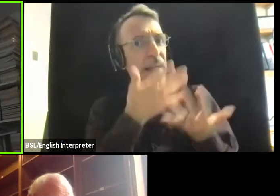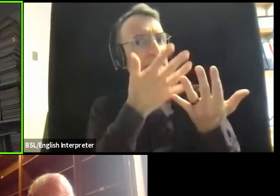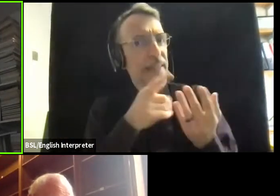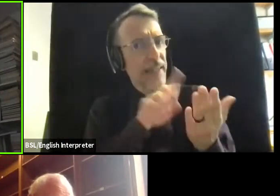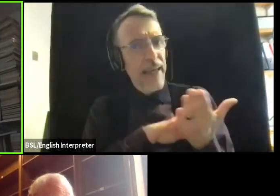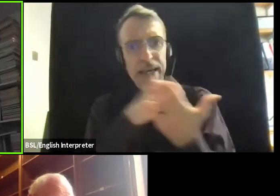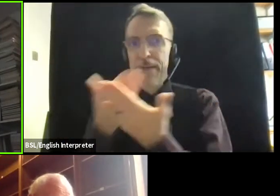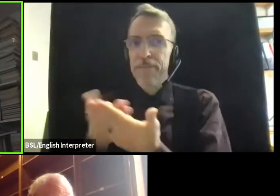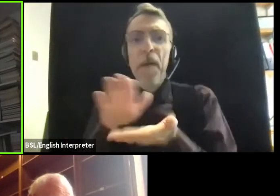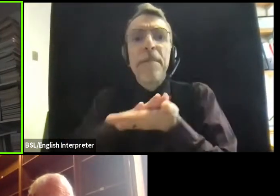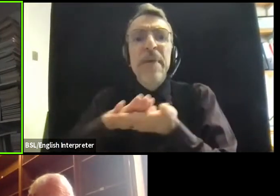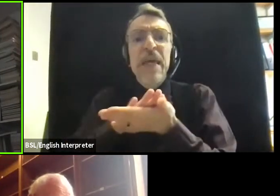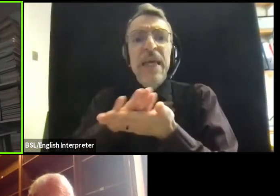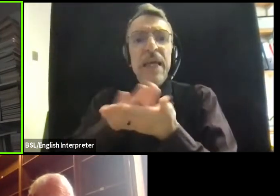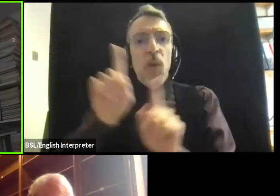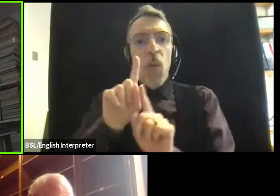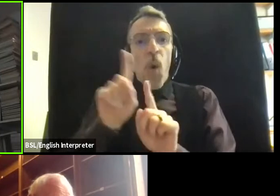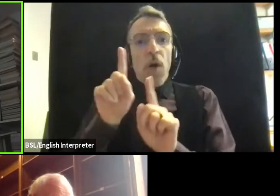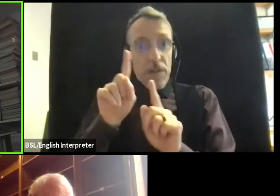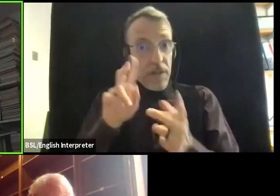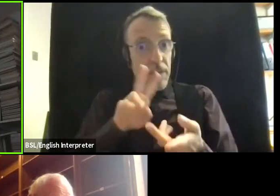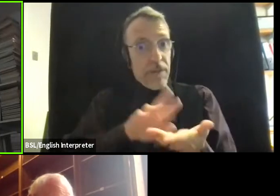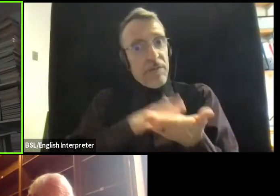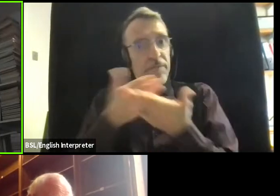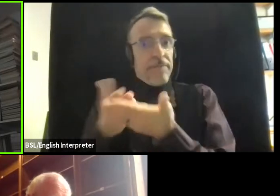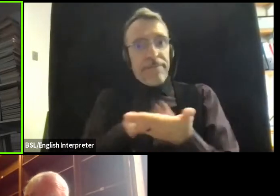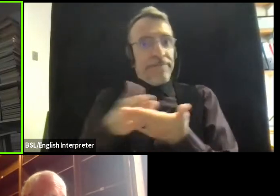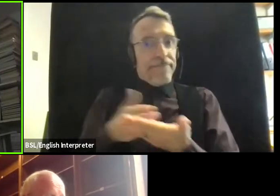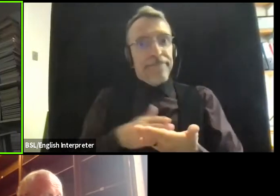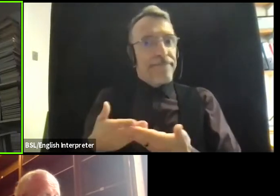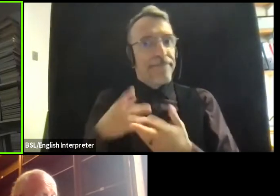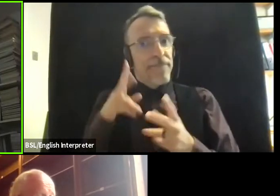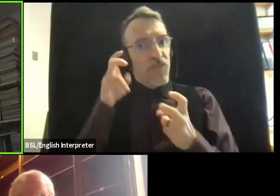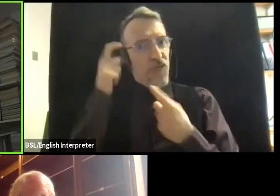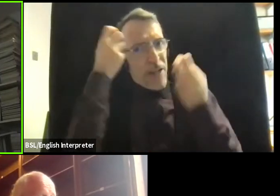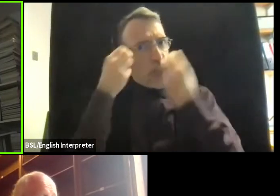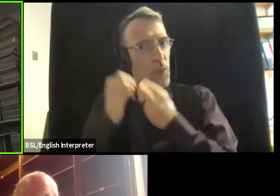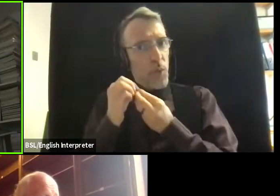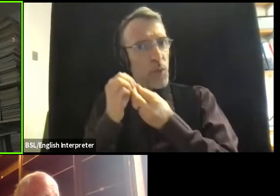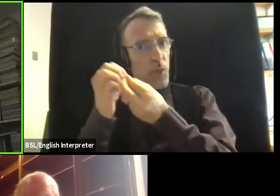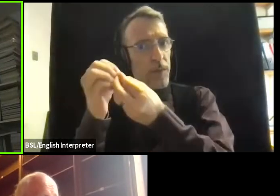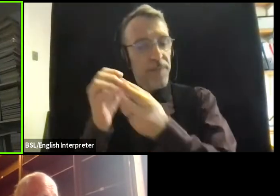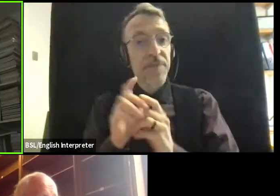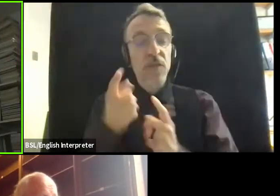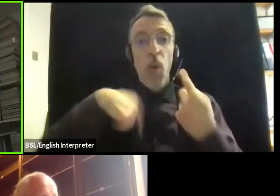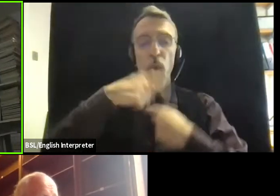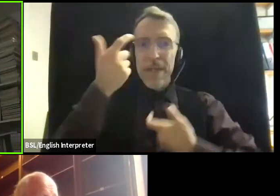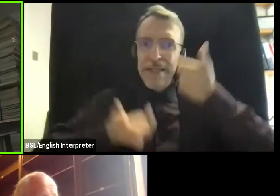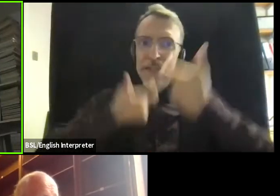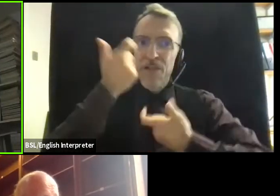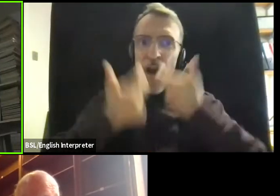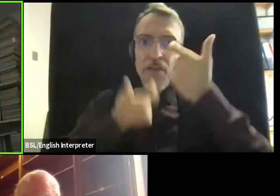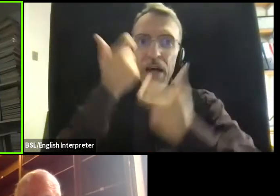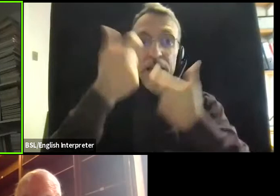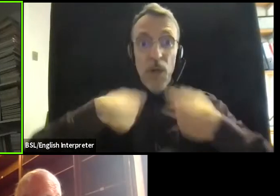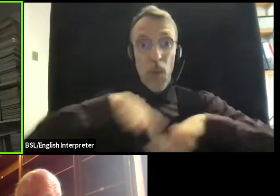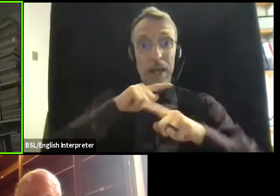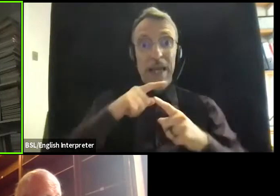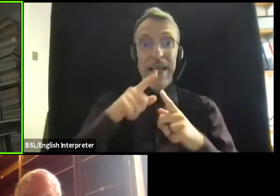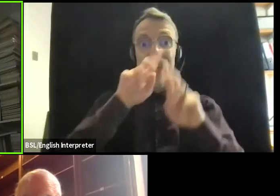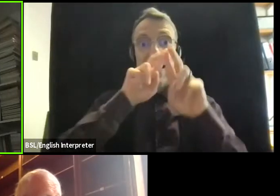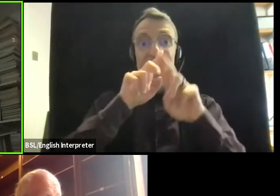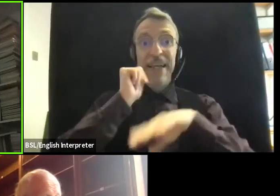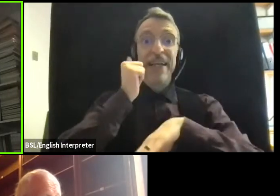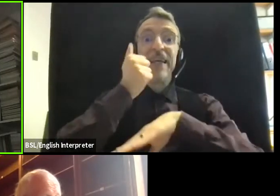But it is interesting that in that process, we discovered that we ourselves, as we look